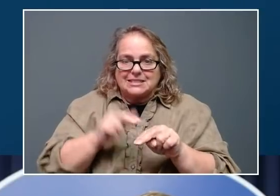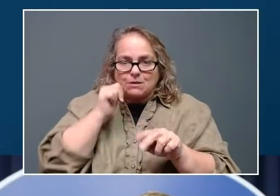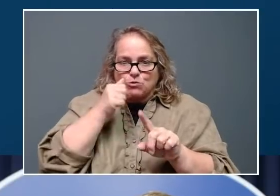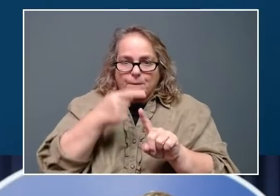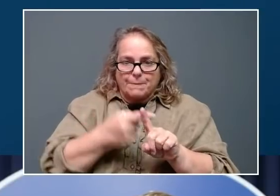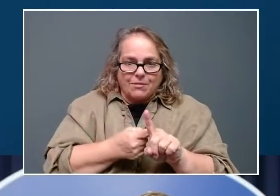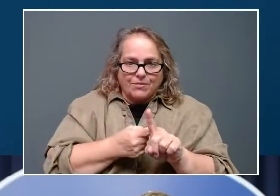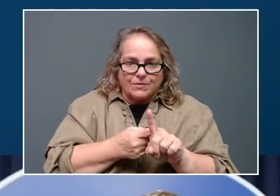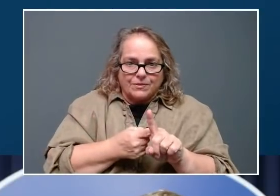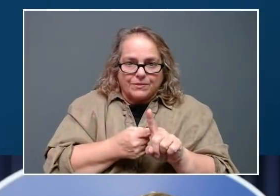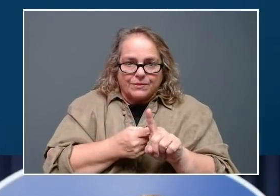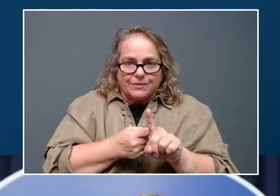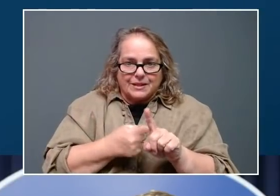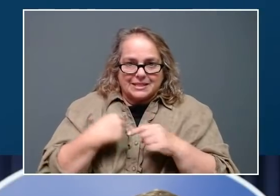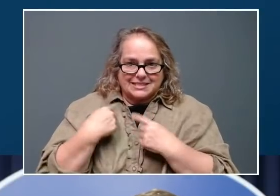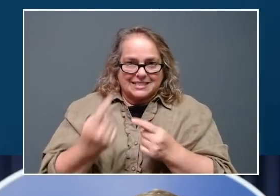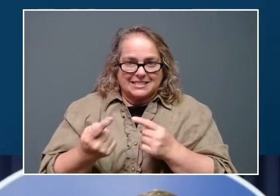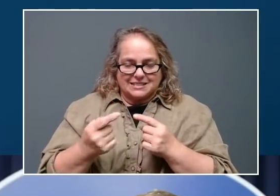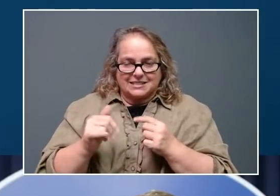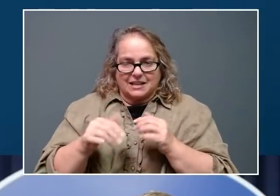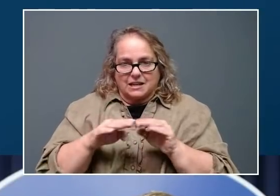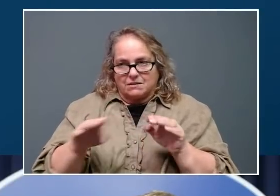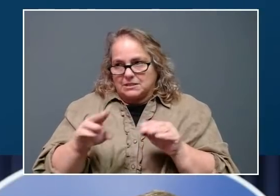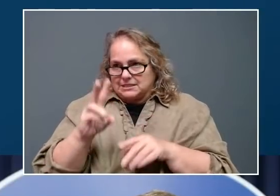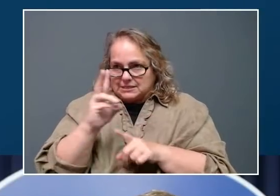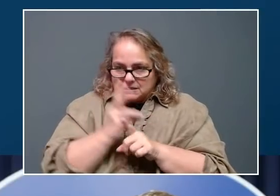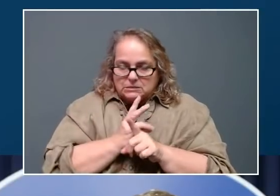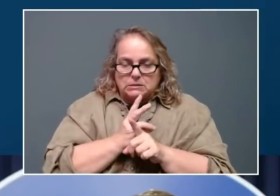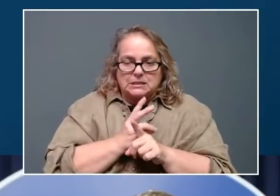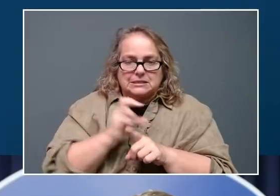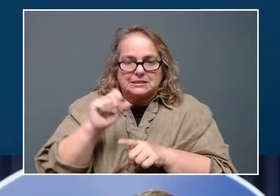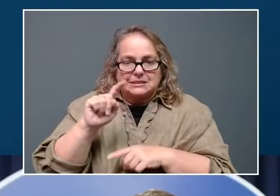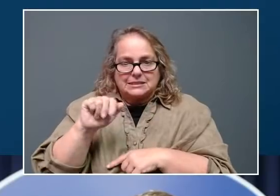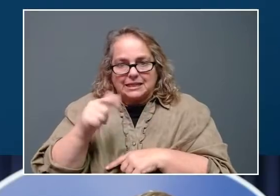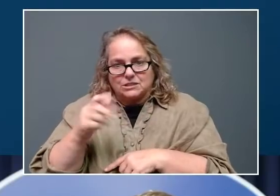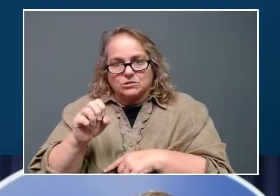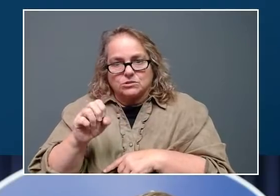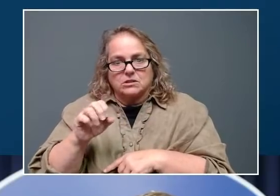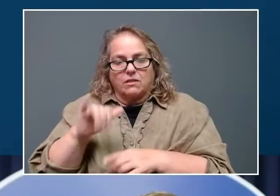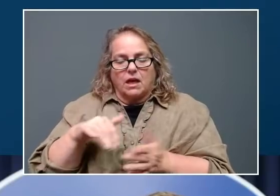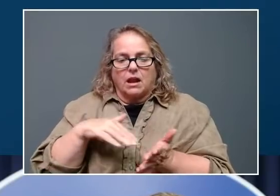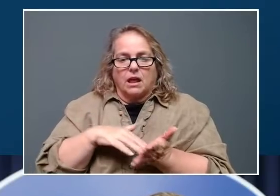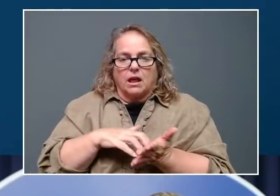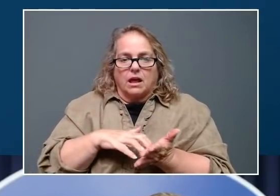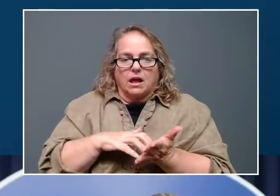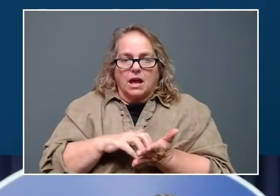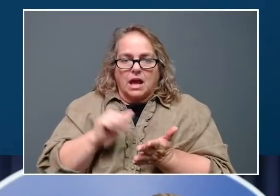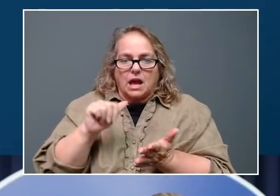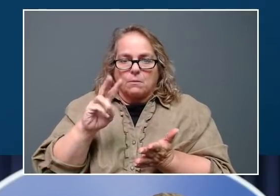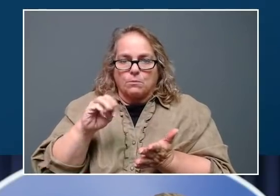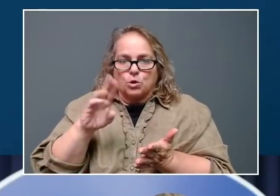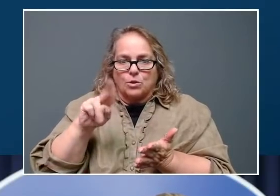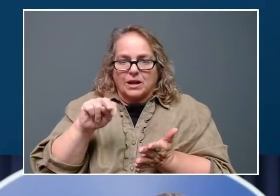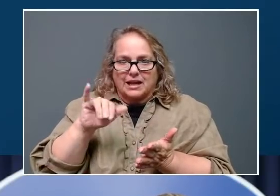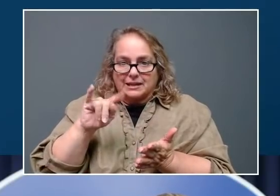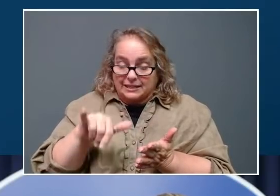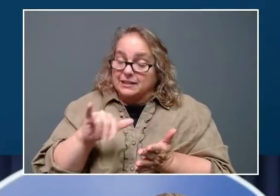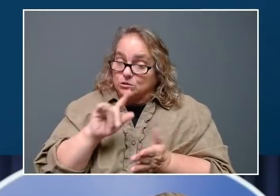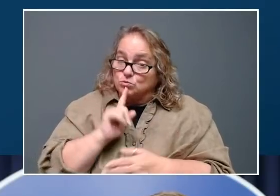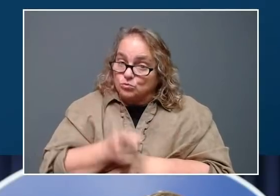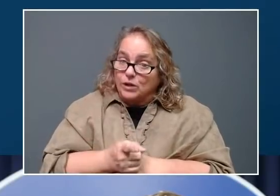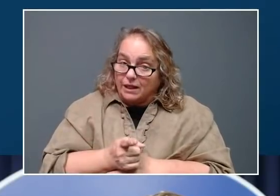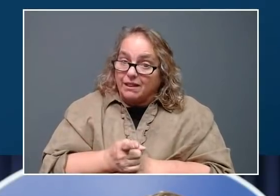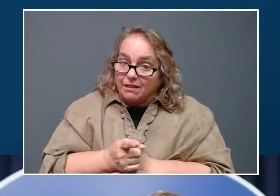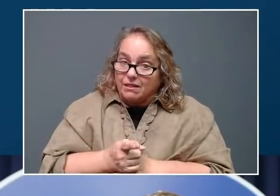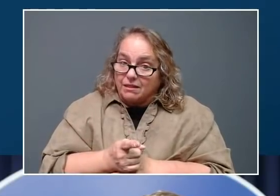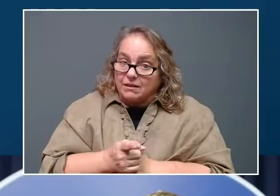since the level, really 6-month stage, and that waning immunity is real. So now it's two things: it's